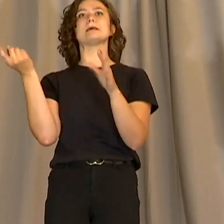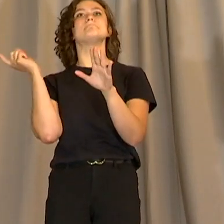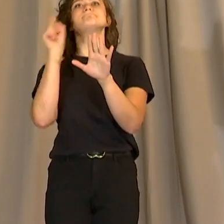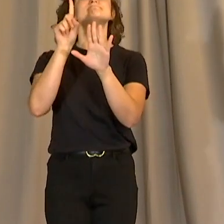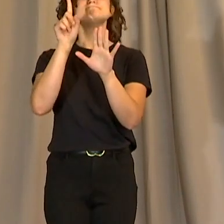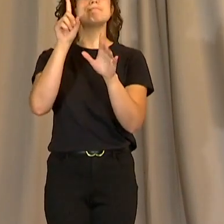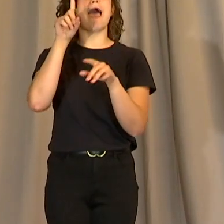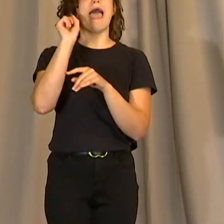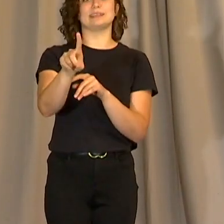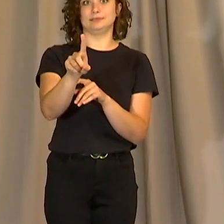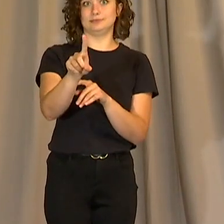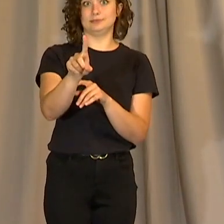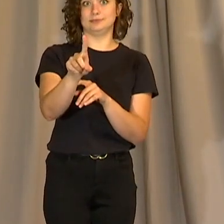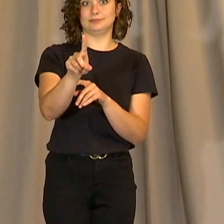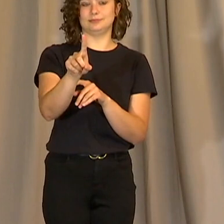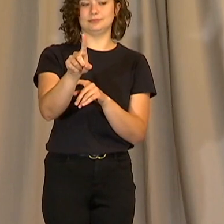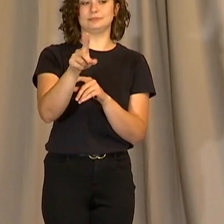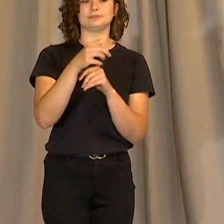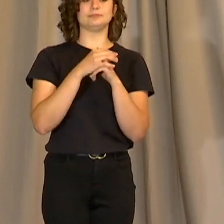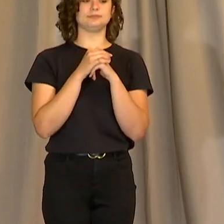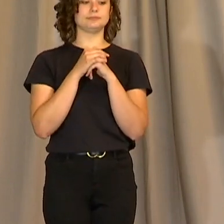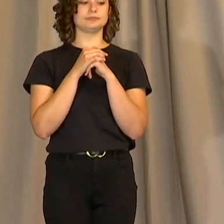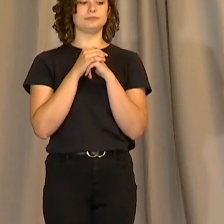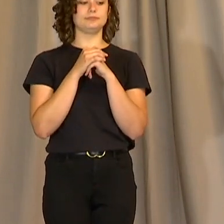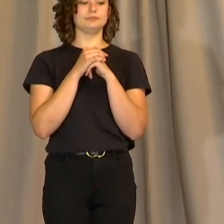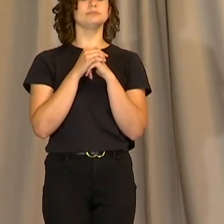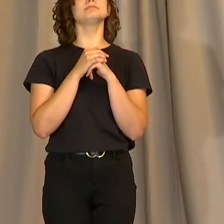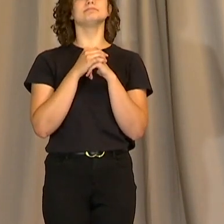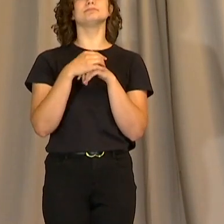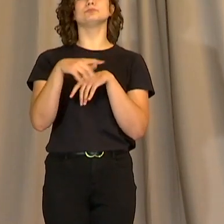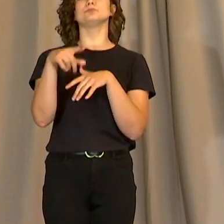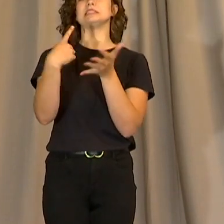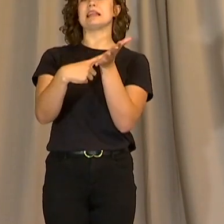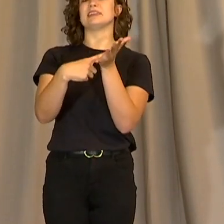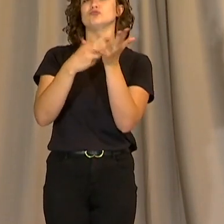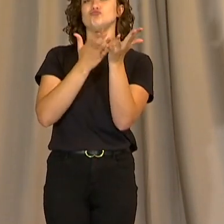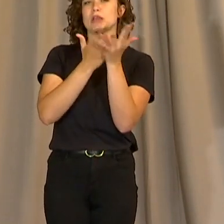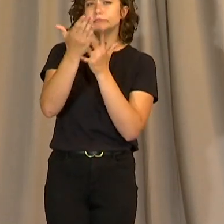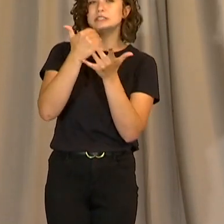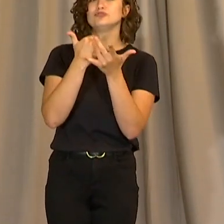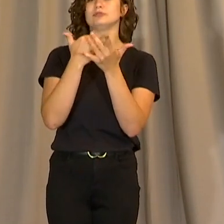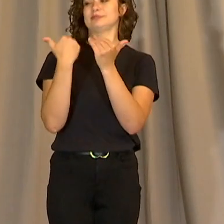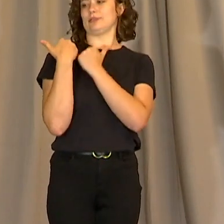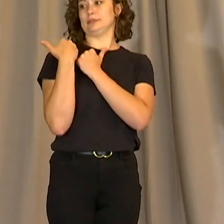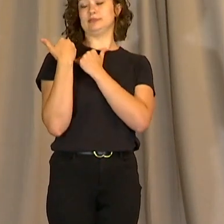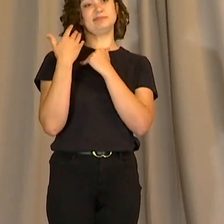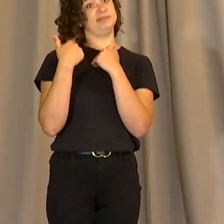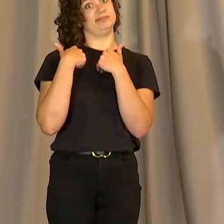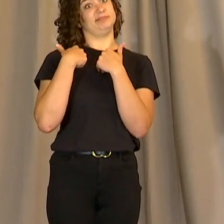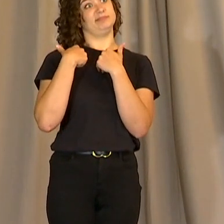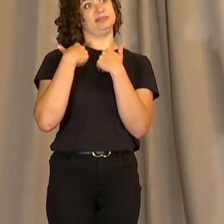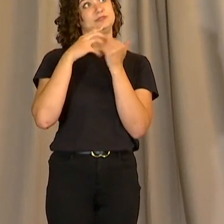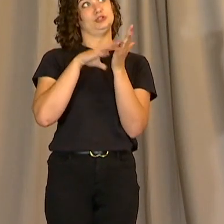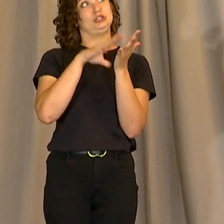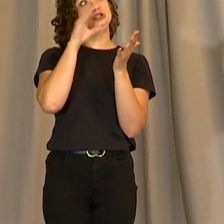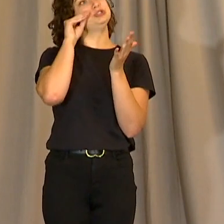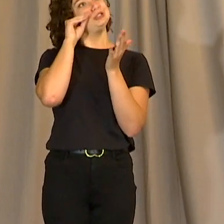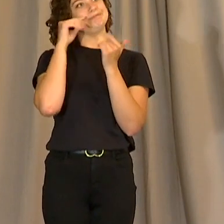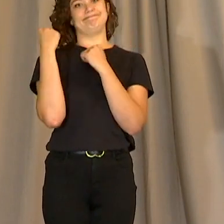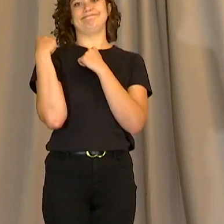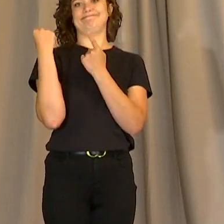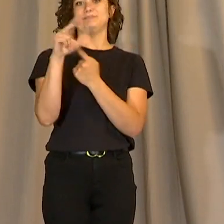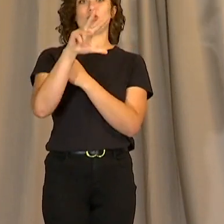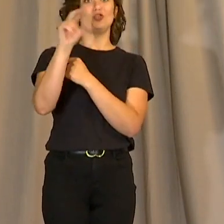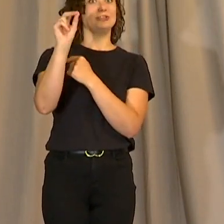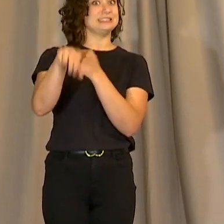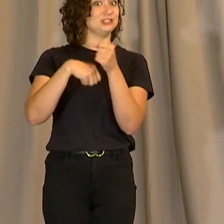and accountability. And I think what I have learned in my 30 years in education, particularly in K-12 spaces,